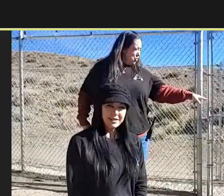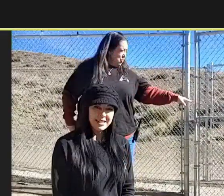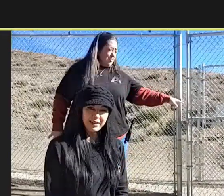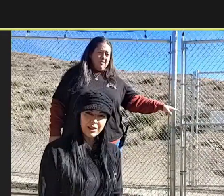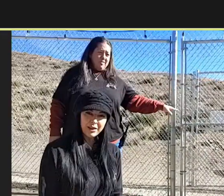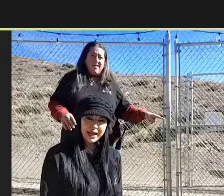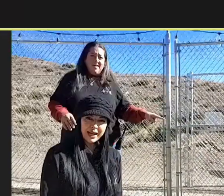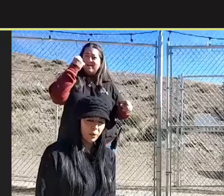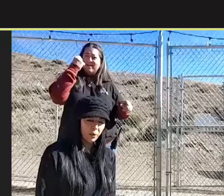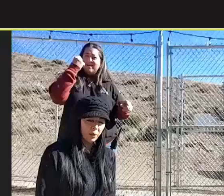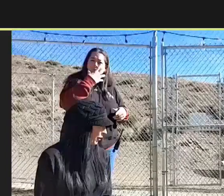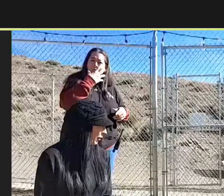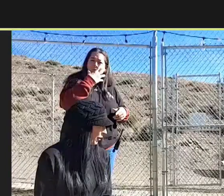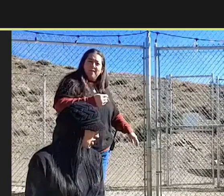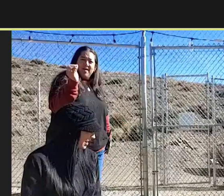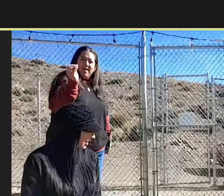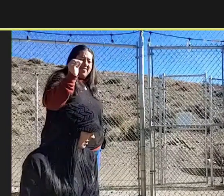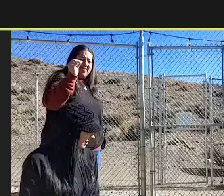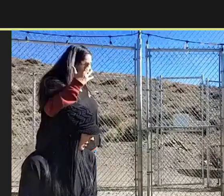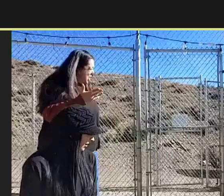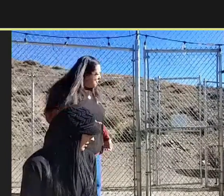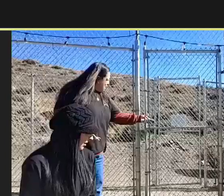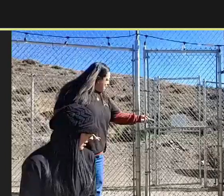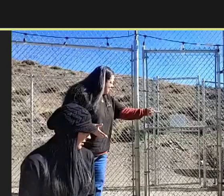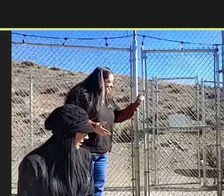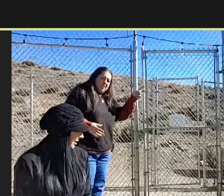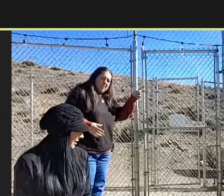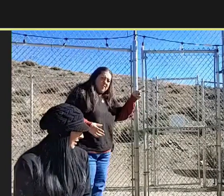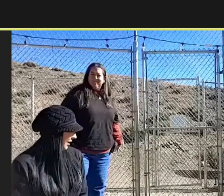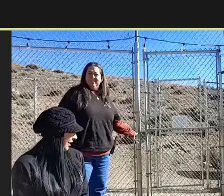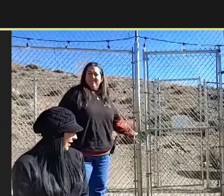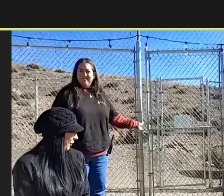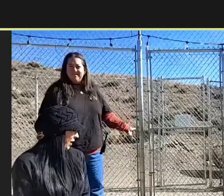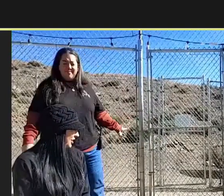Ryder. Ryder doesn't even look like a wolf. Why is she here?